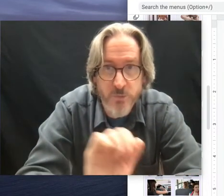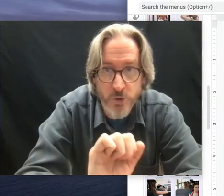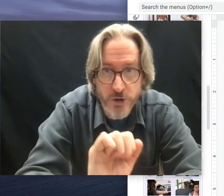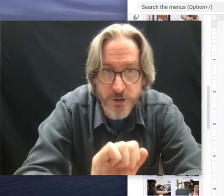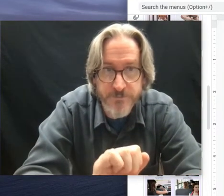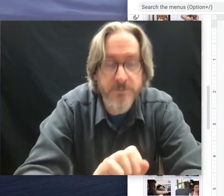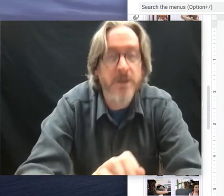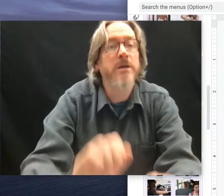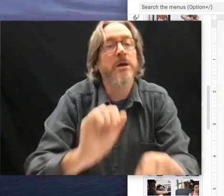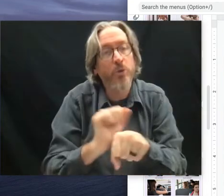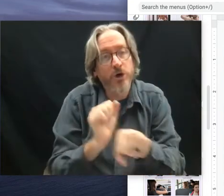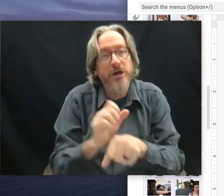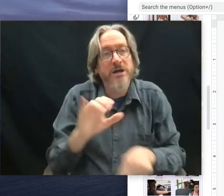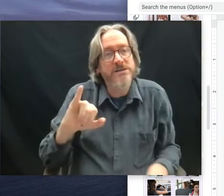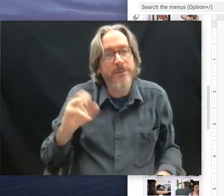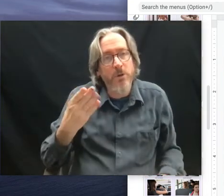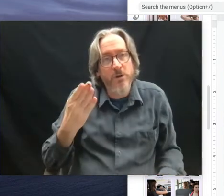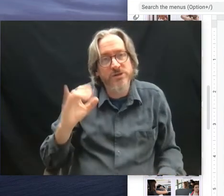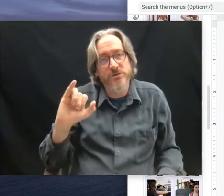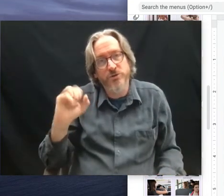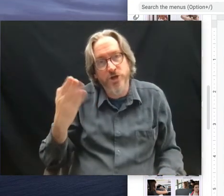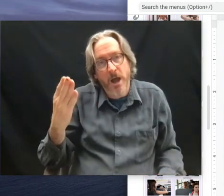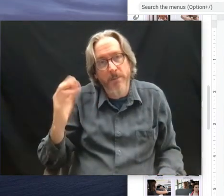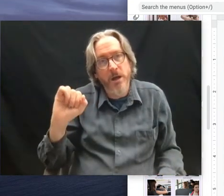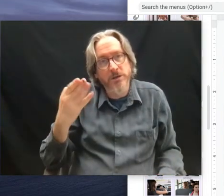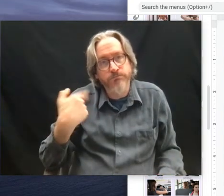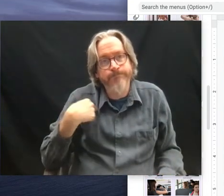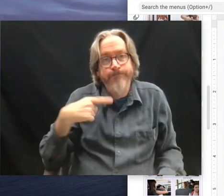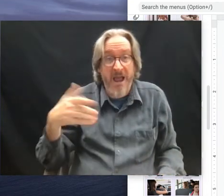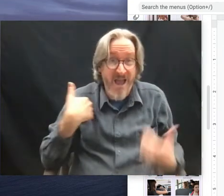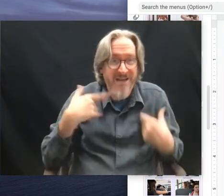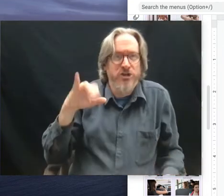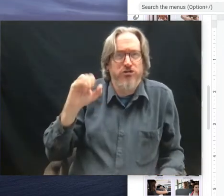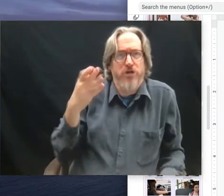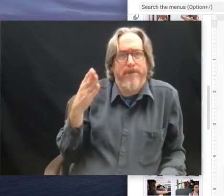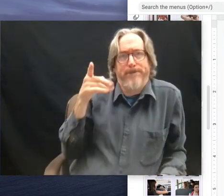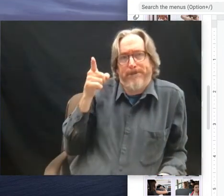use. Work. Some people also do job.